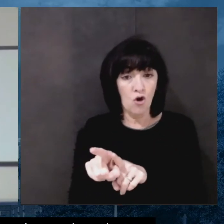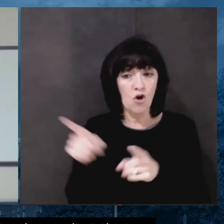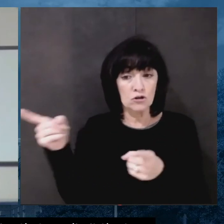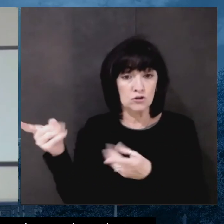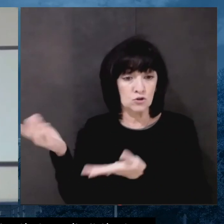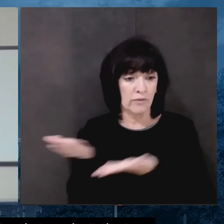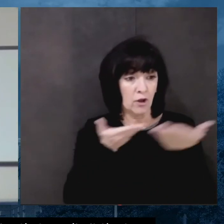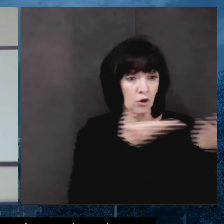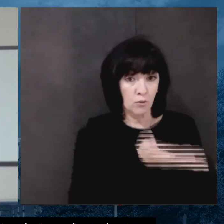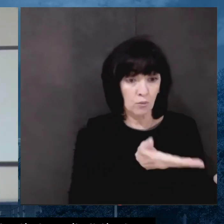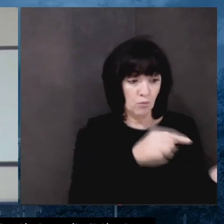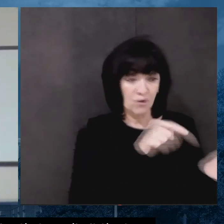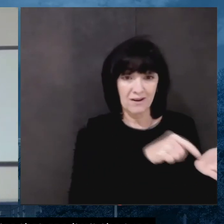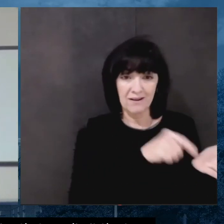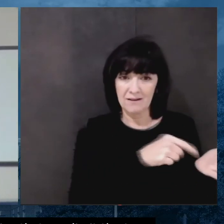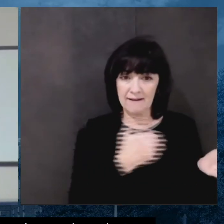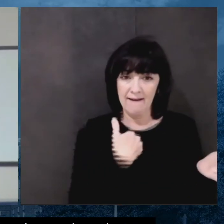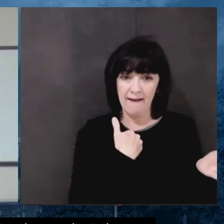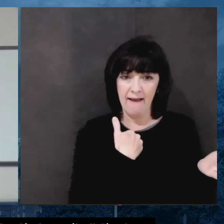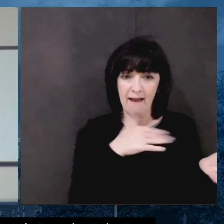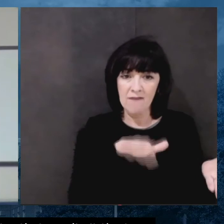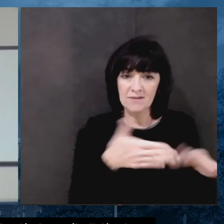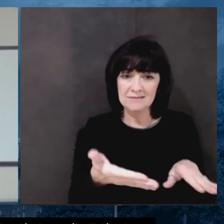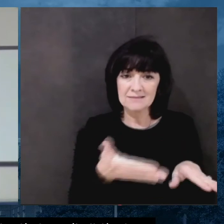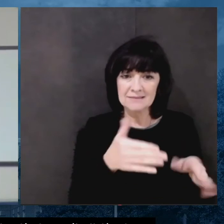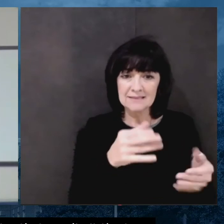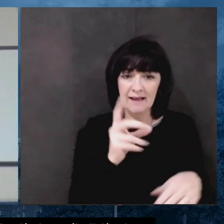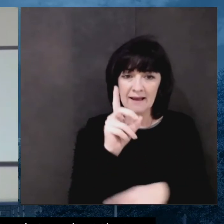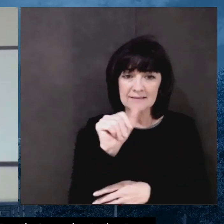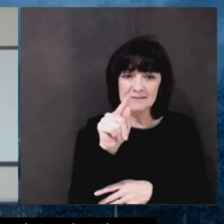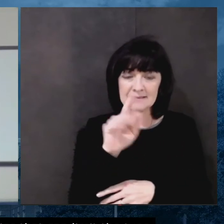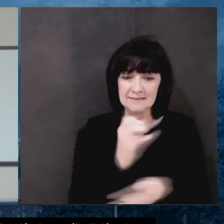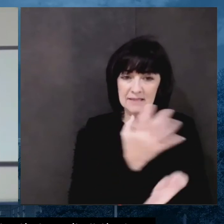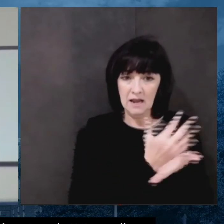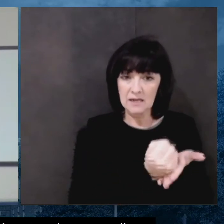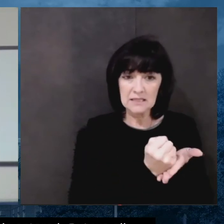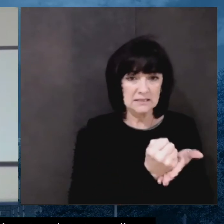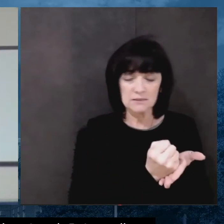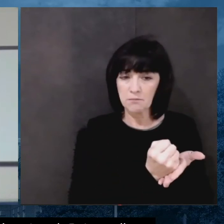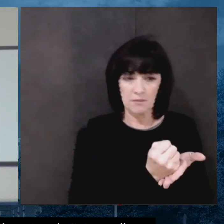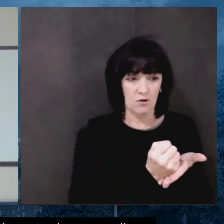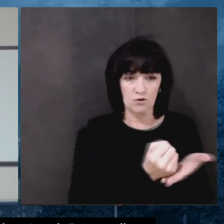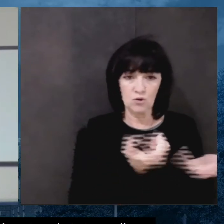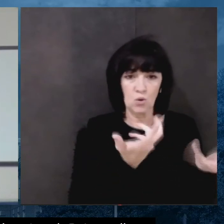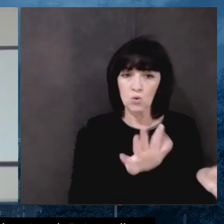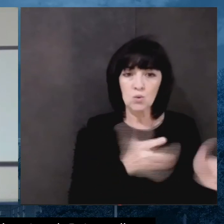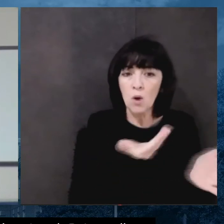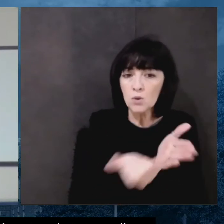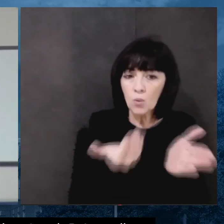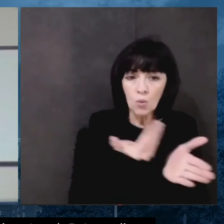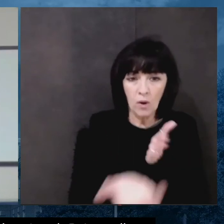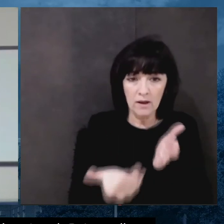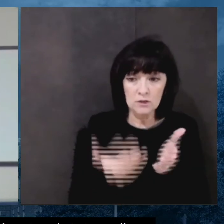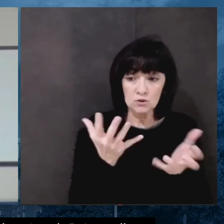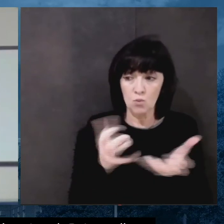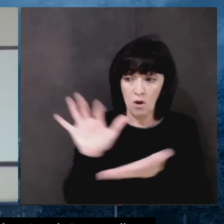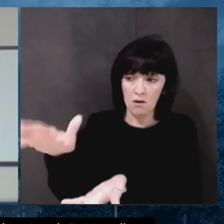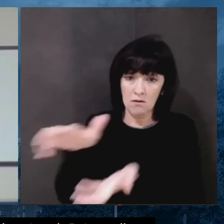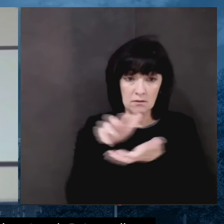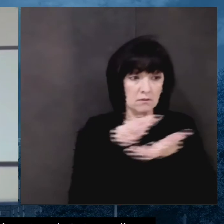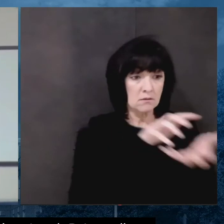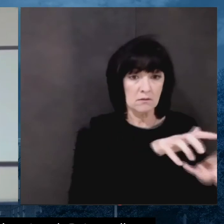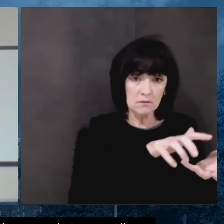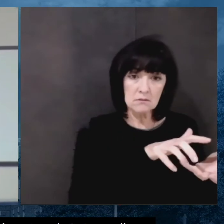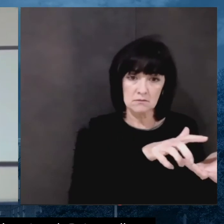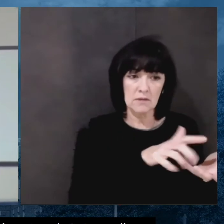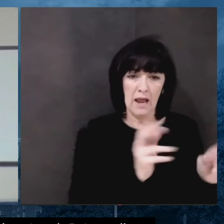So all those things come to mind, but we all agree that we want zero waste. So we want to make sure we vaccinate as many people as possible.